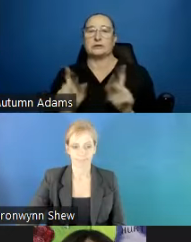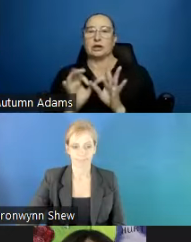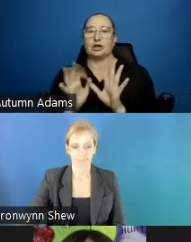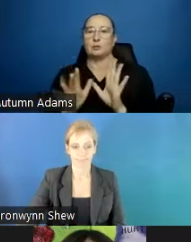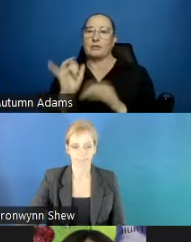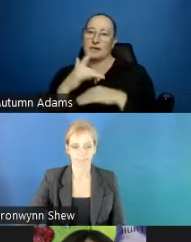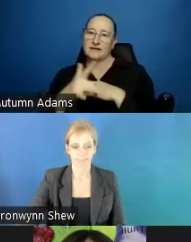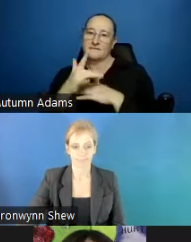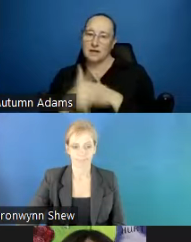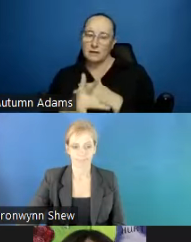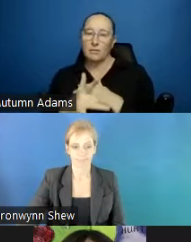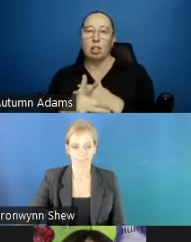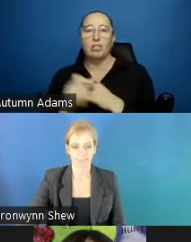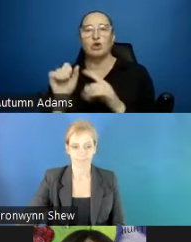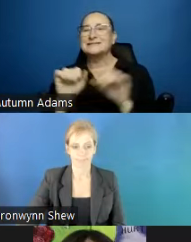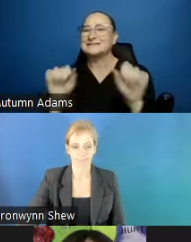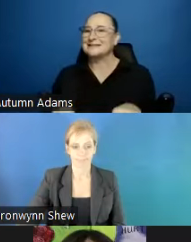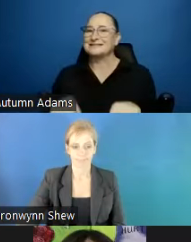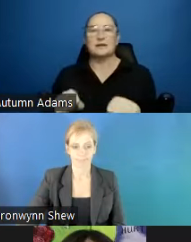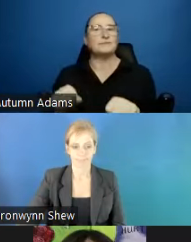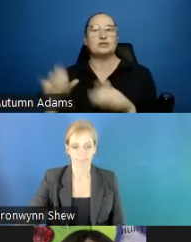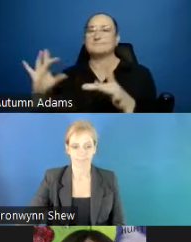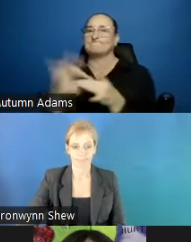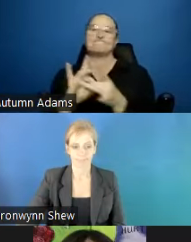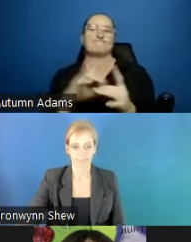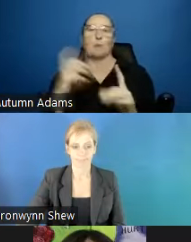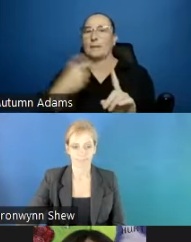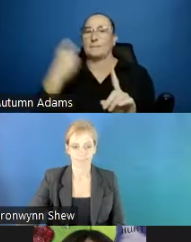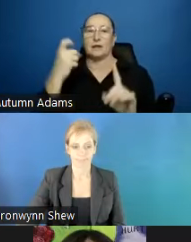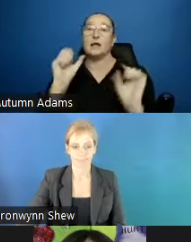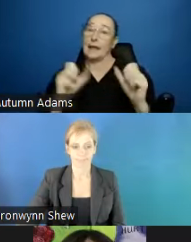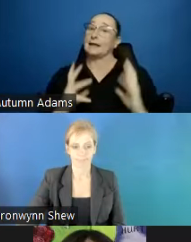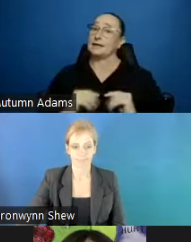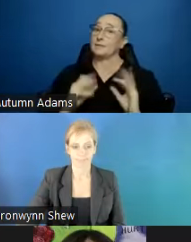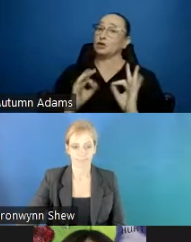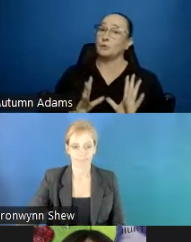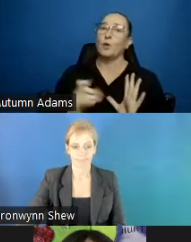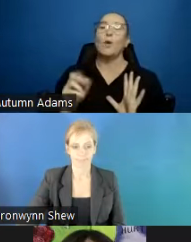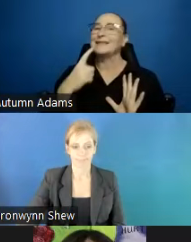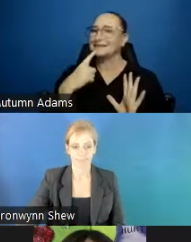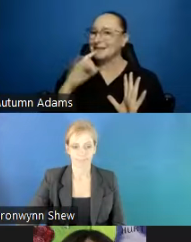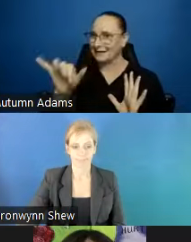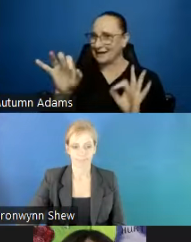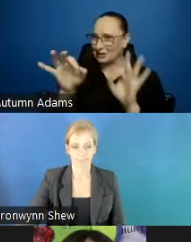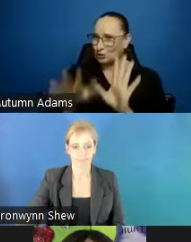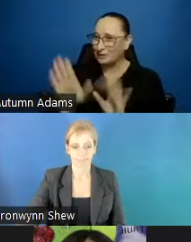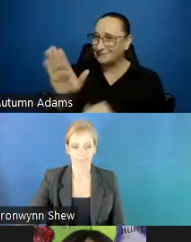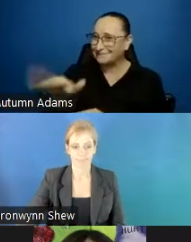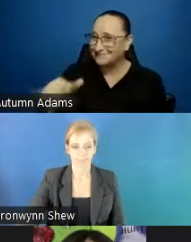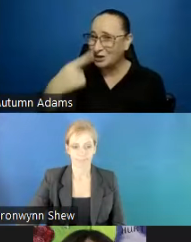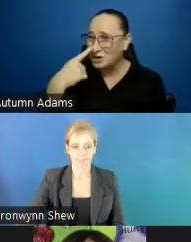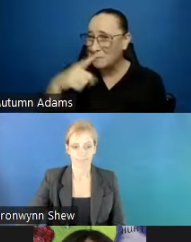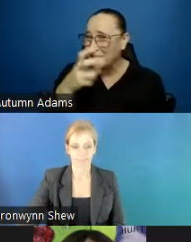available, their system just automatically connects them and they can accept that interpreter, or they can say to that interpreter, hey, do you mind transferring